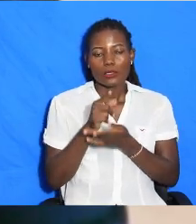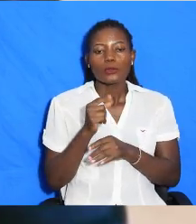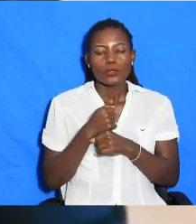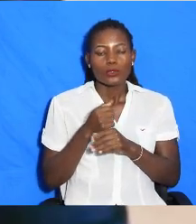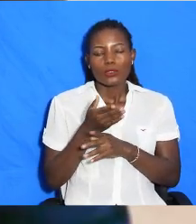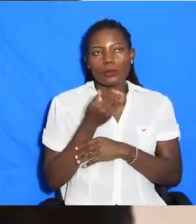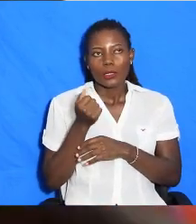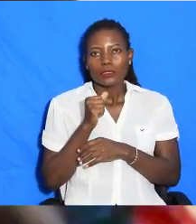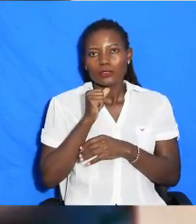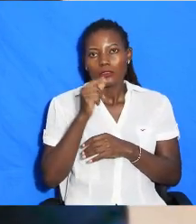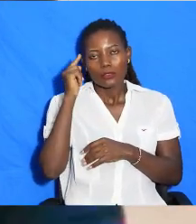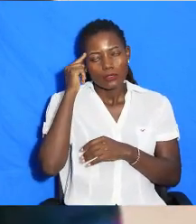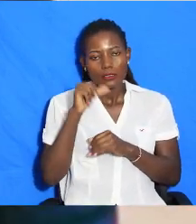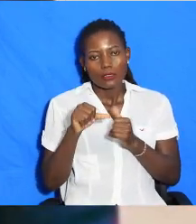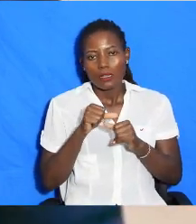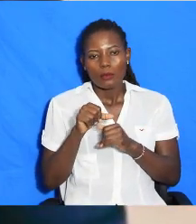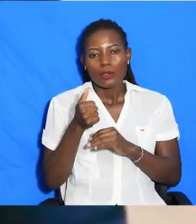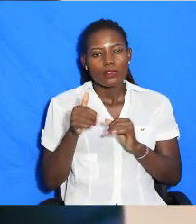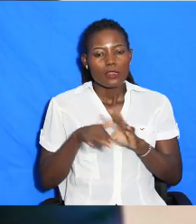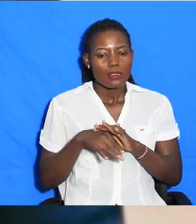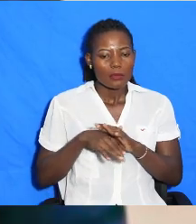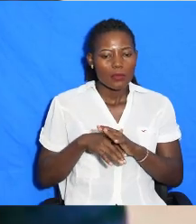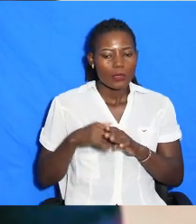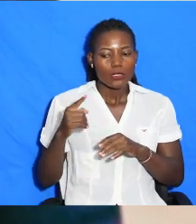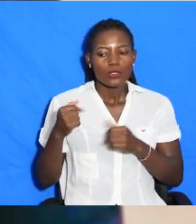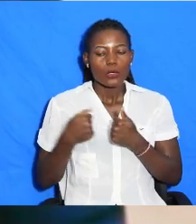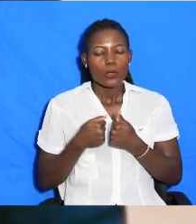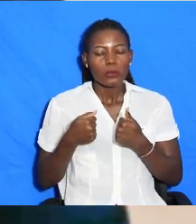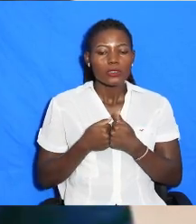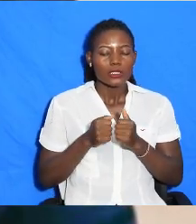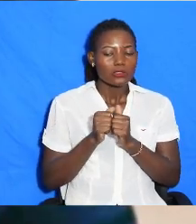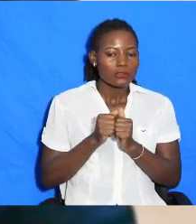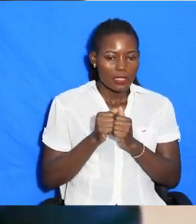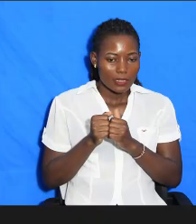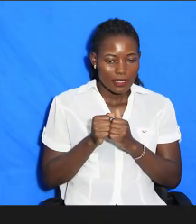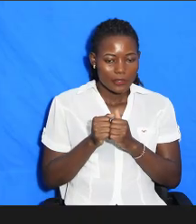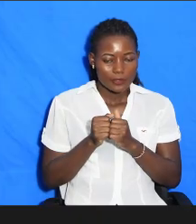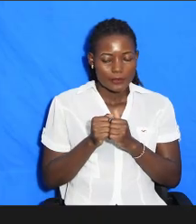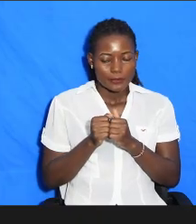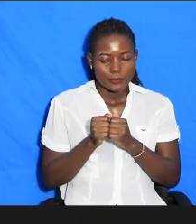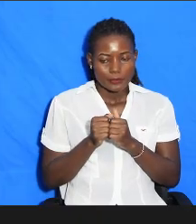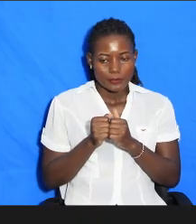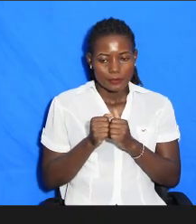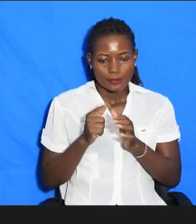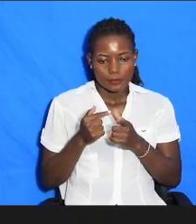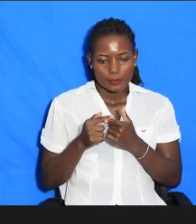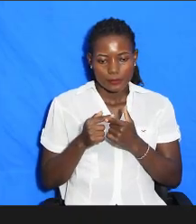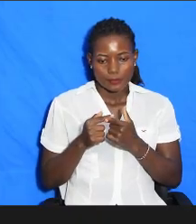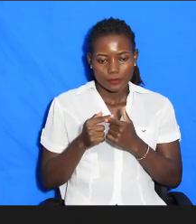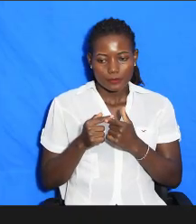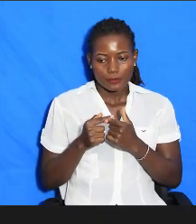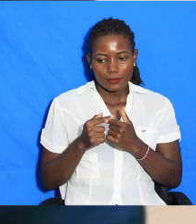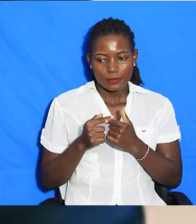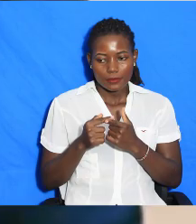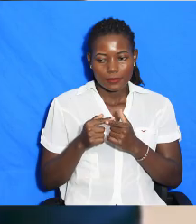without, thinking about the opponents or whom you want to defeat, yeah, Mm, it will be a mm, disaster.